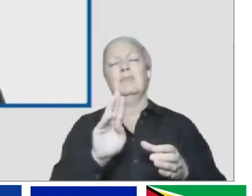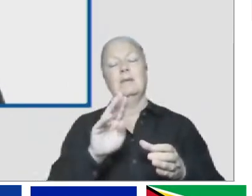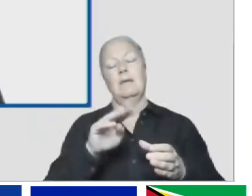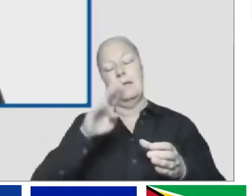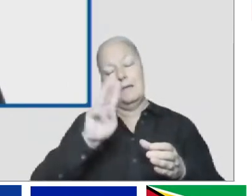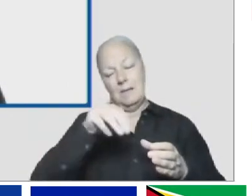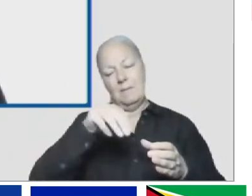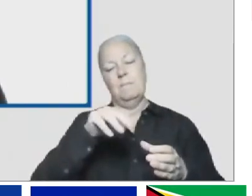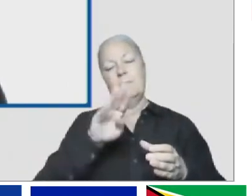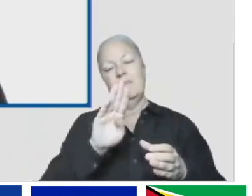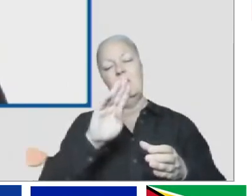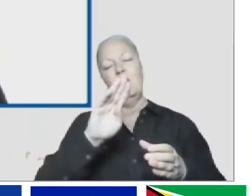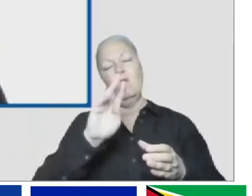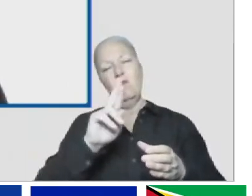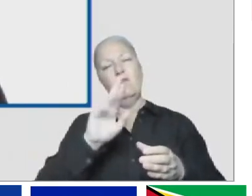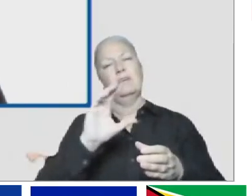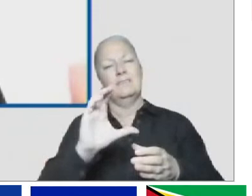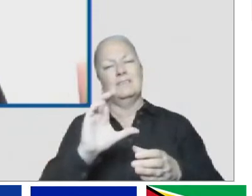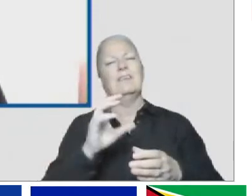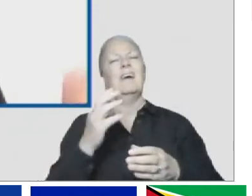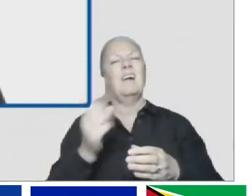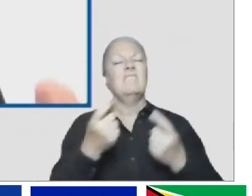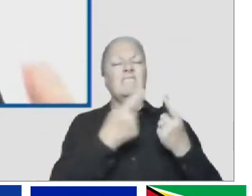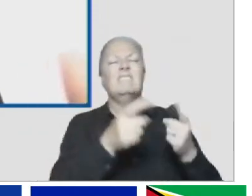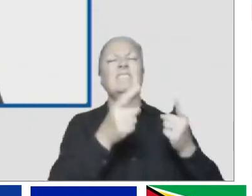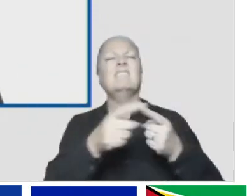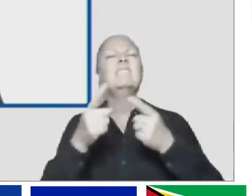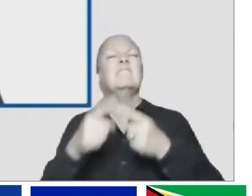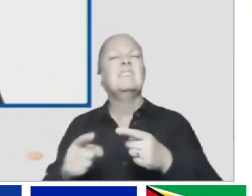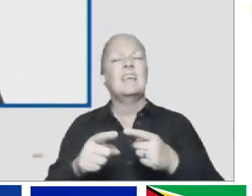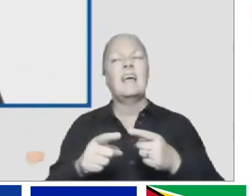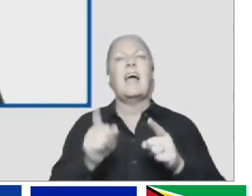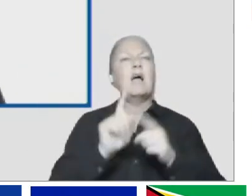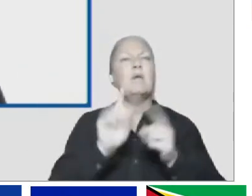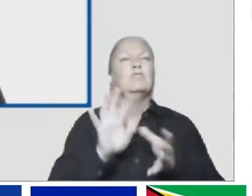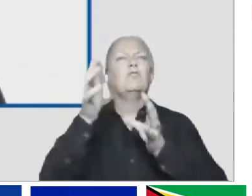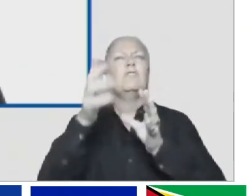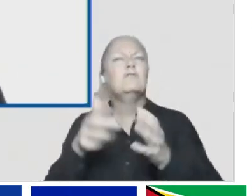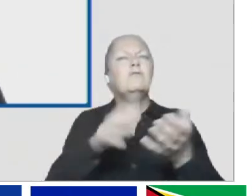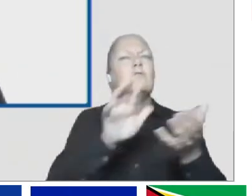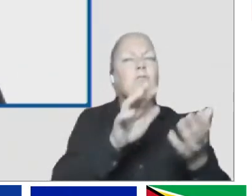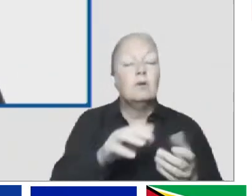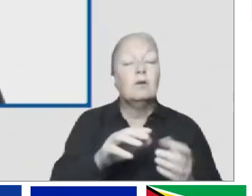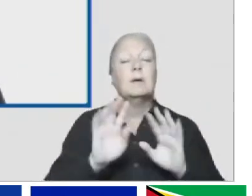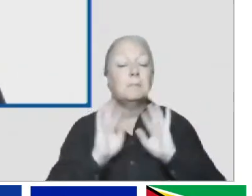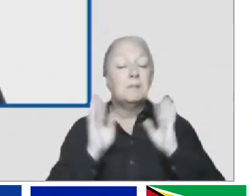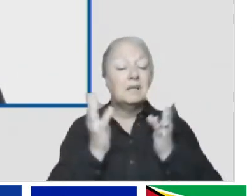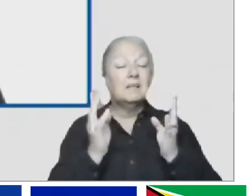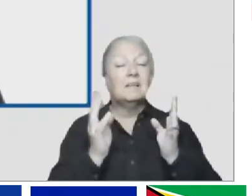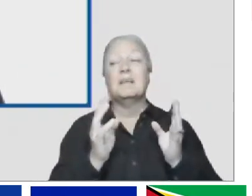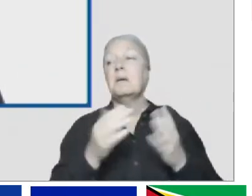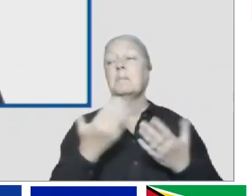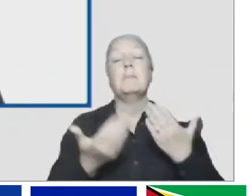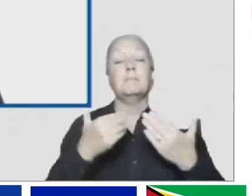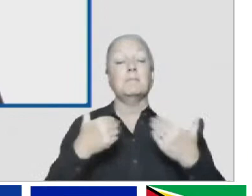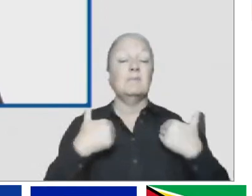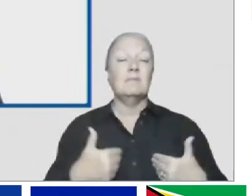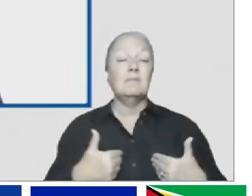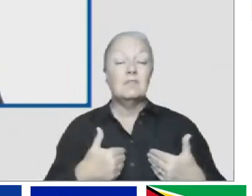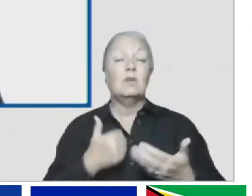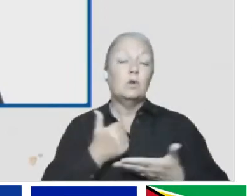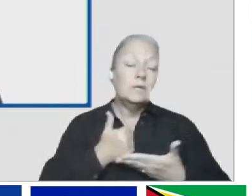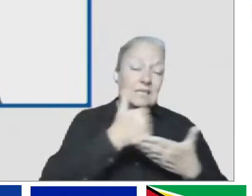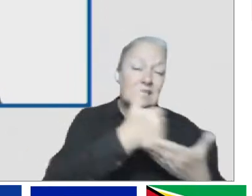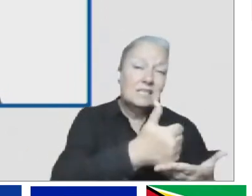of disasters. And so the different committees engage. For example, our Humanitarian Assistance Committee prepared a